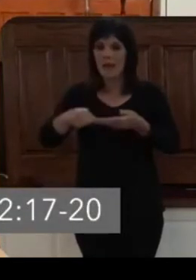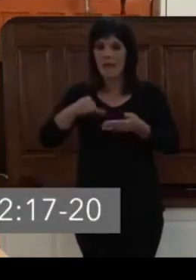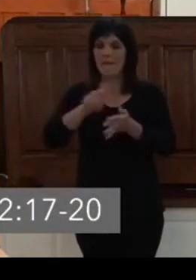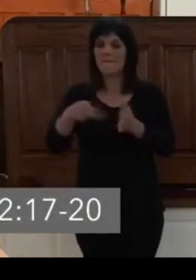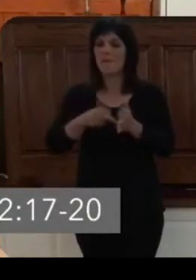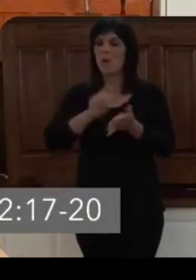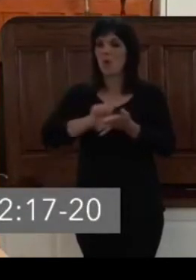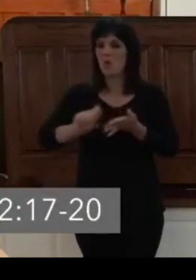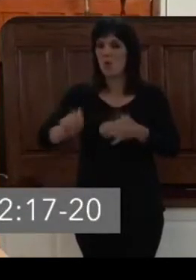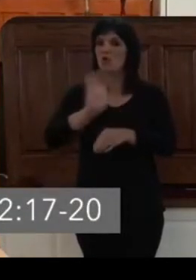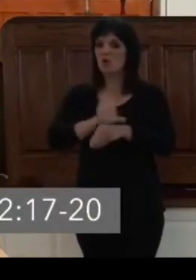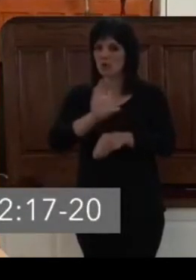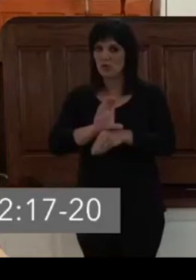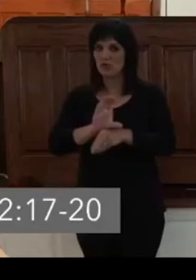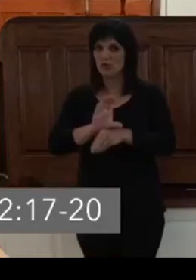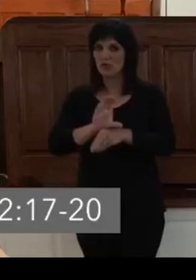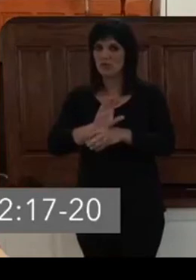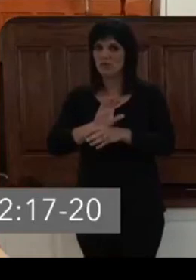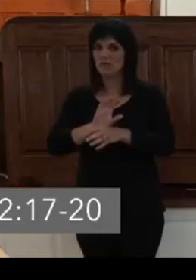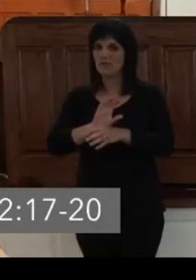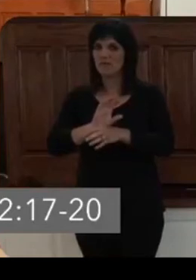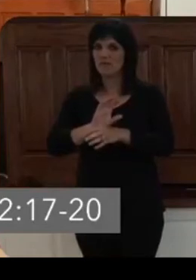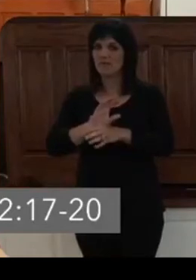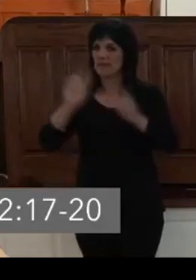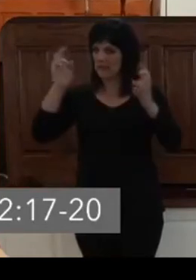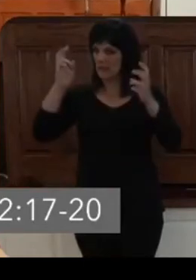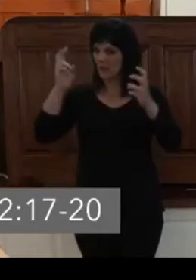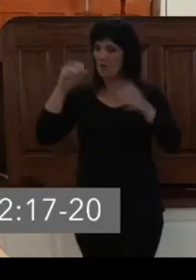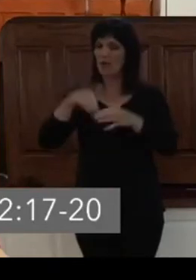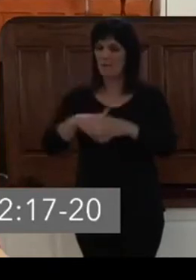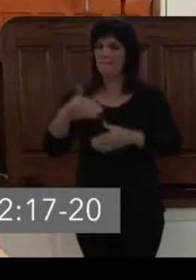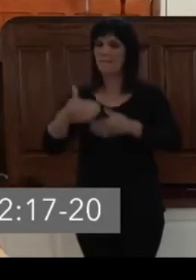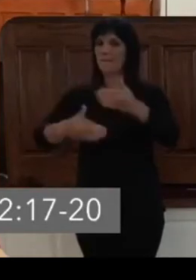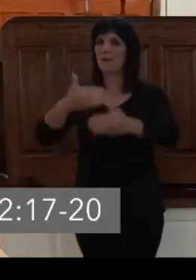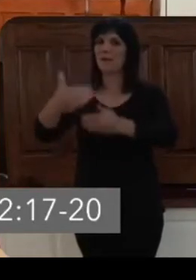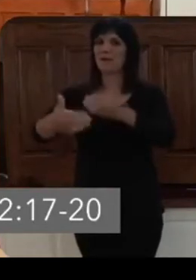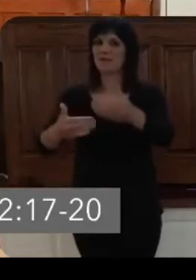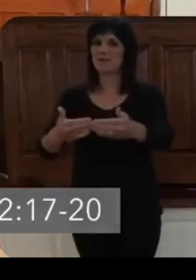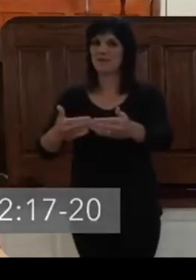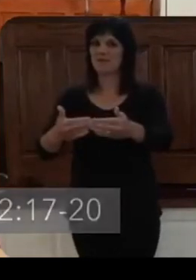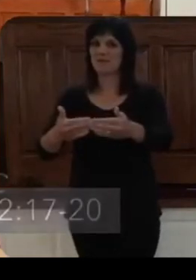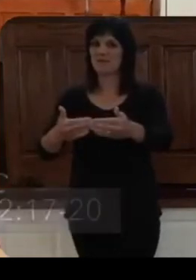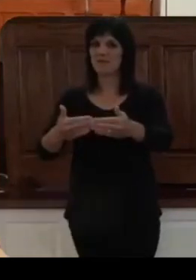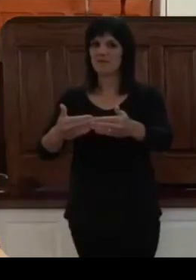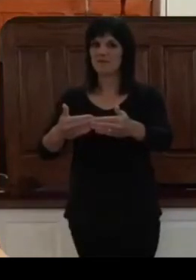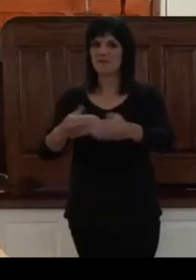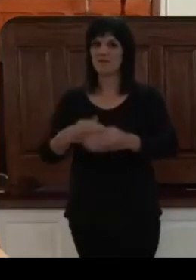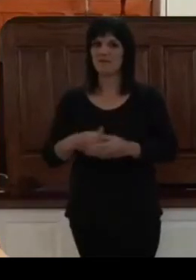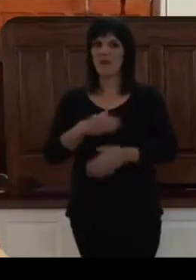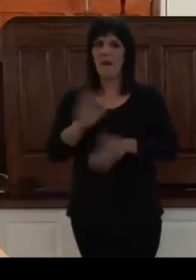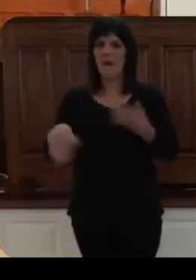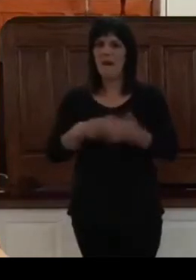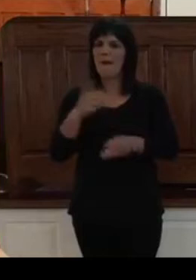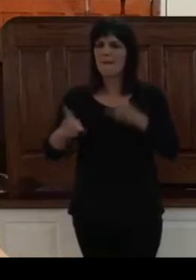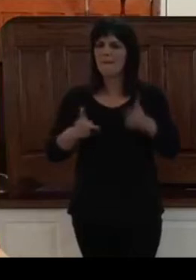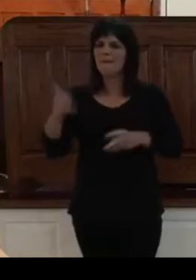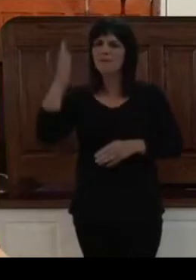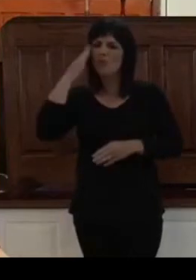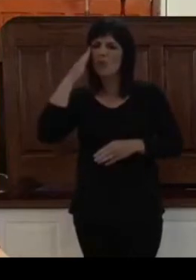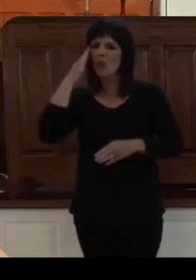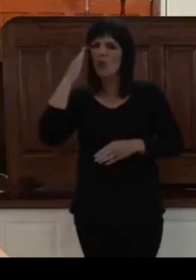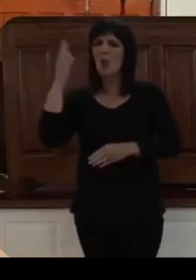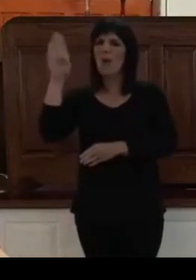church, and it's simply titled "In Progress." In progress. Everybody has seen these symbols, whether it's this